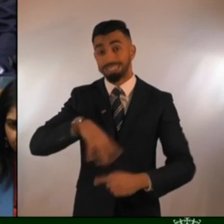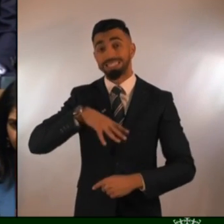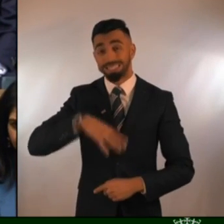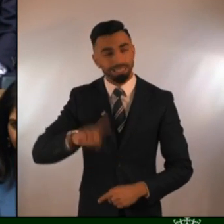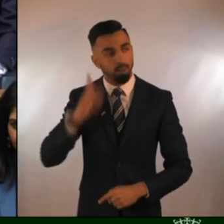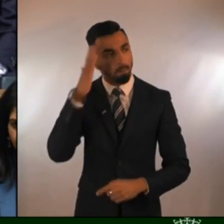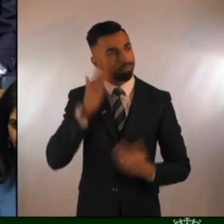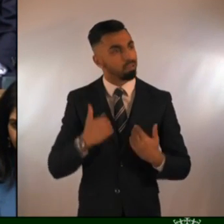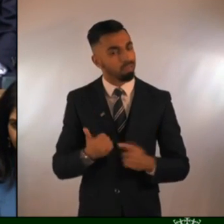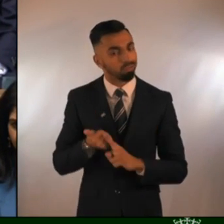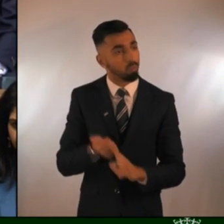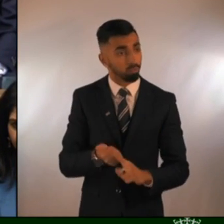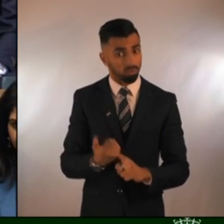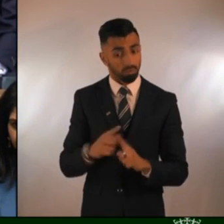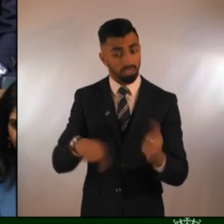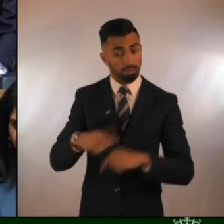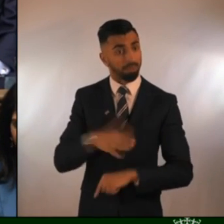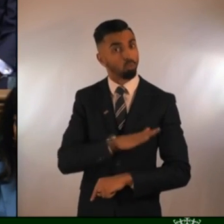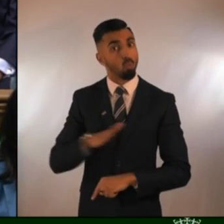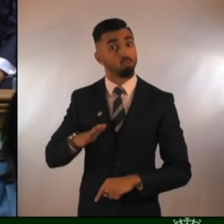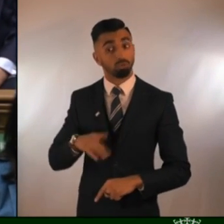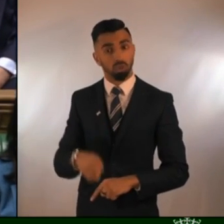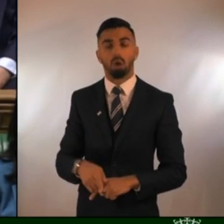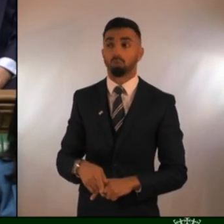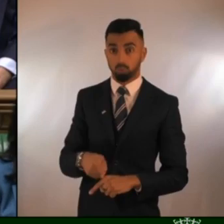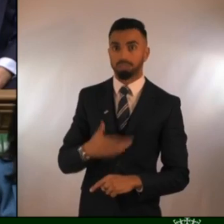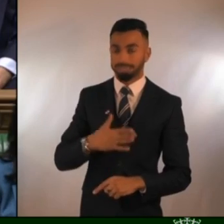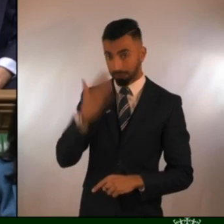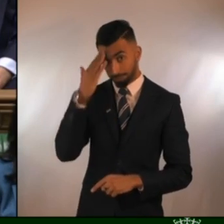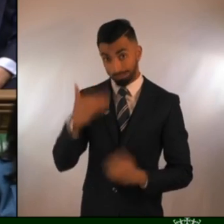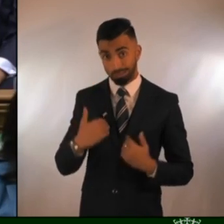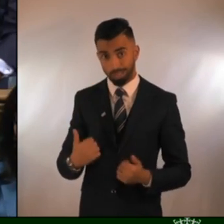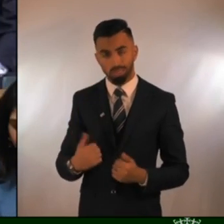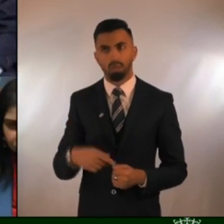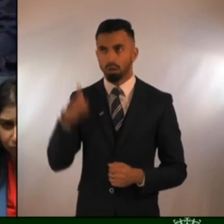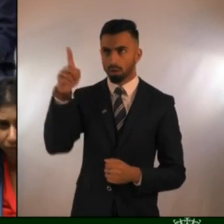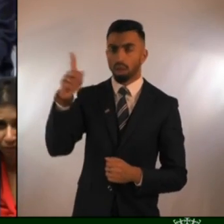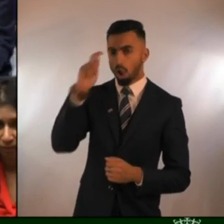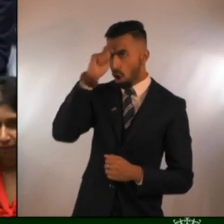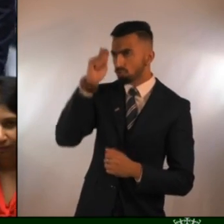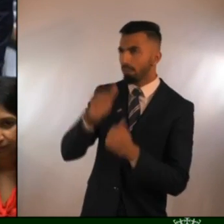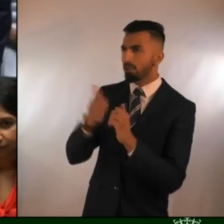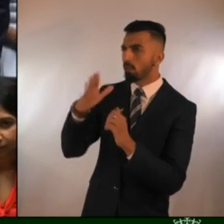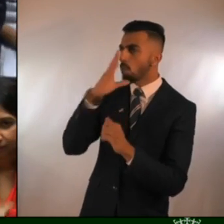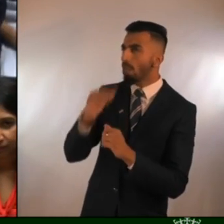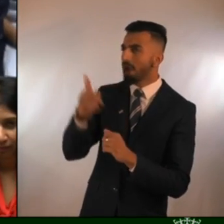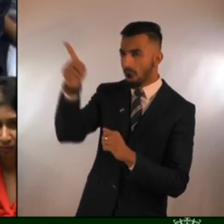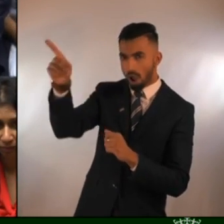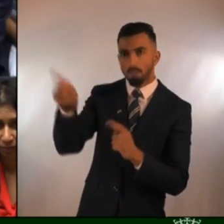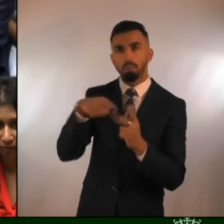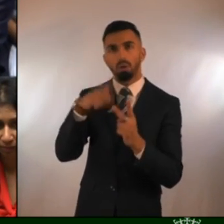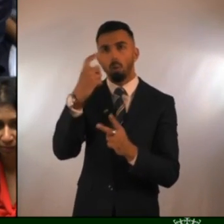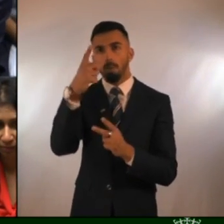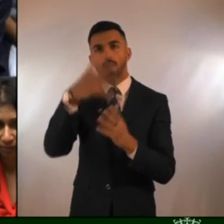veterans. Thanks to the campaigning from my honourable friend, the member for Wolverhampton South West, and my right honourable friend, the member for Harwich and North